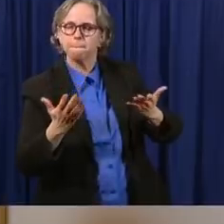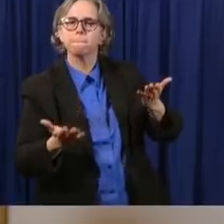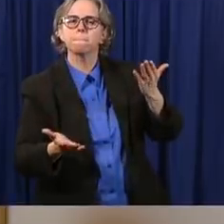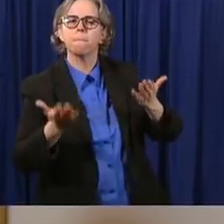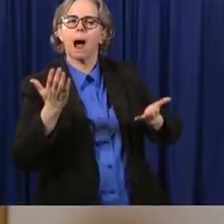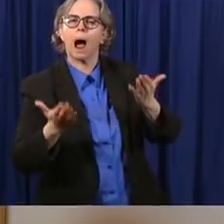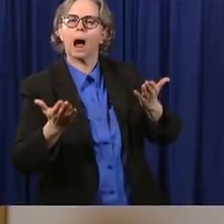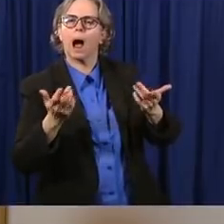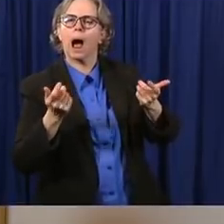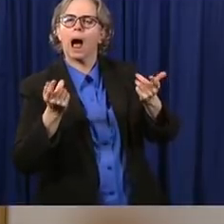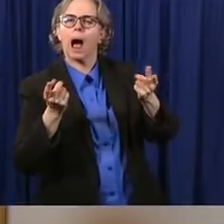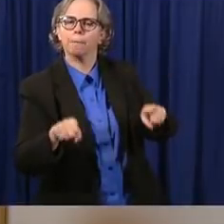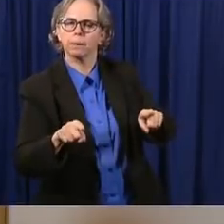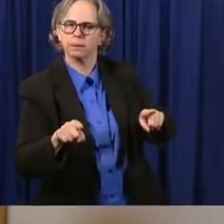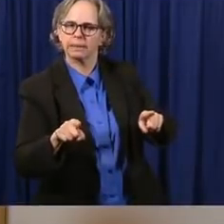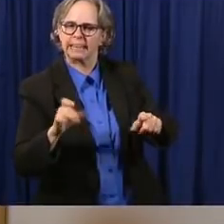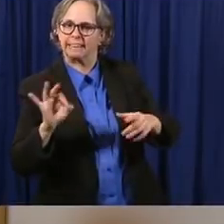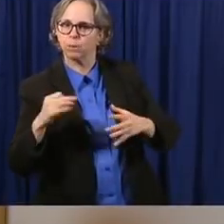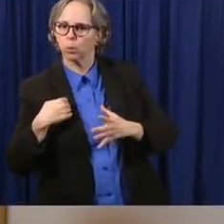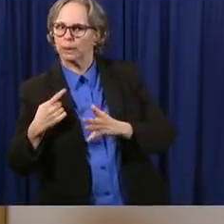if certain things happen.